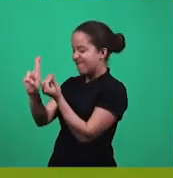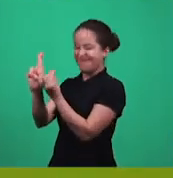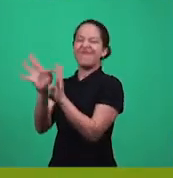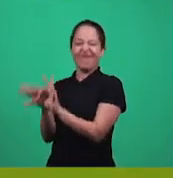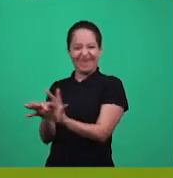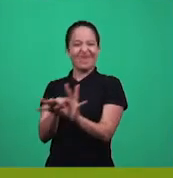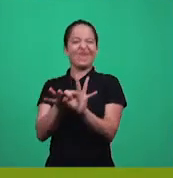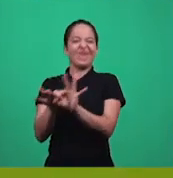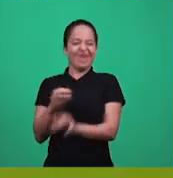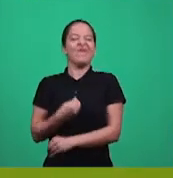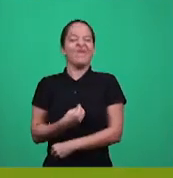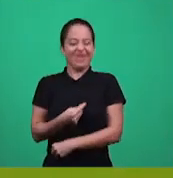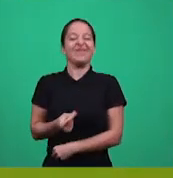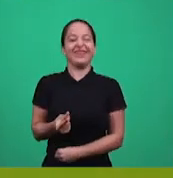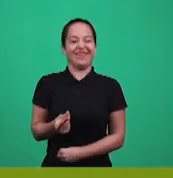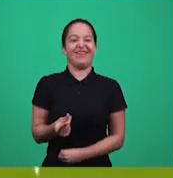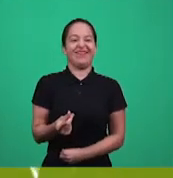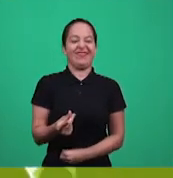Jesus.